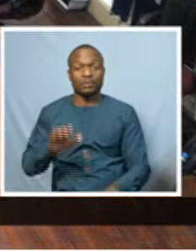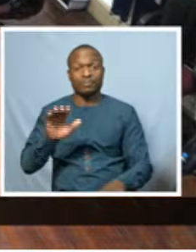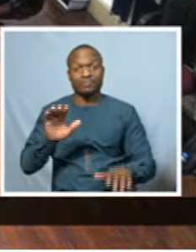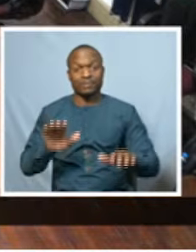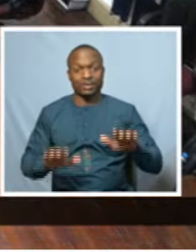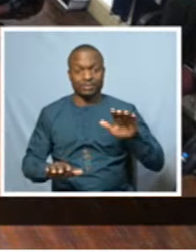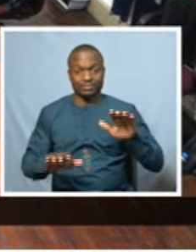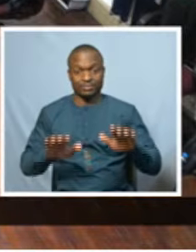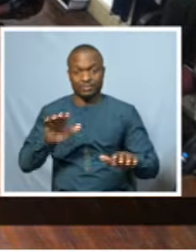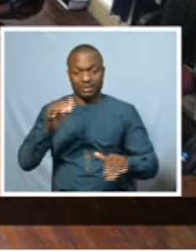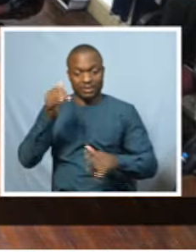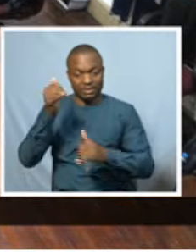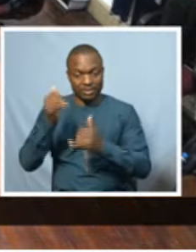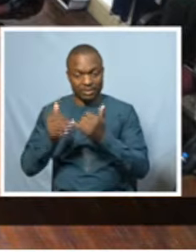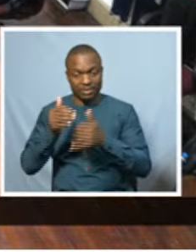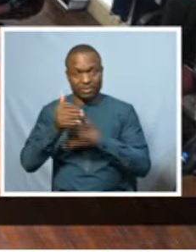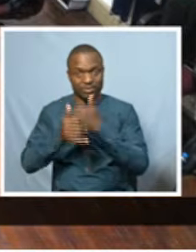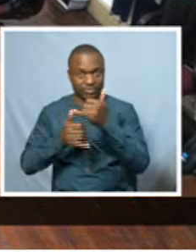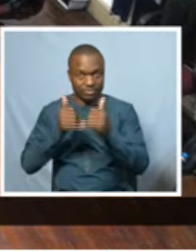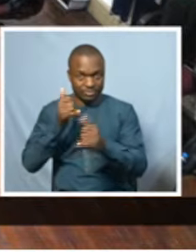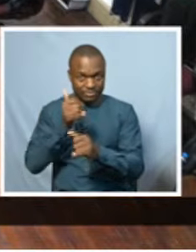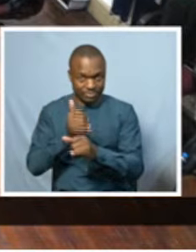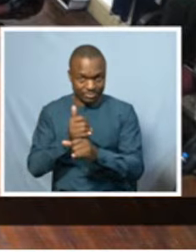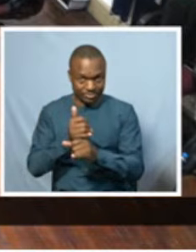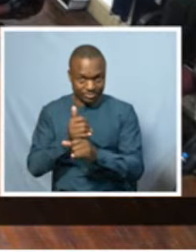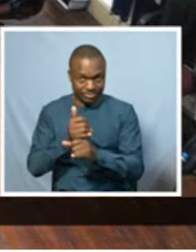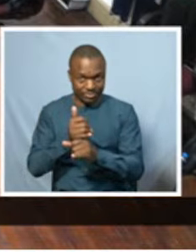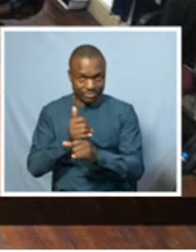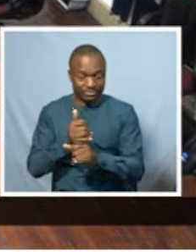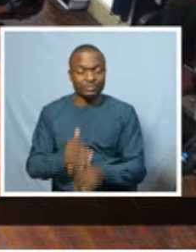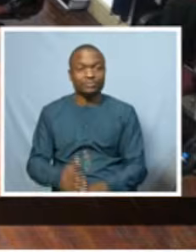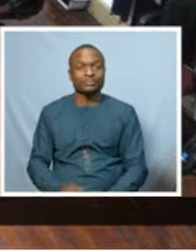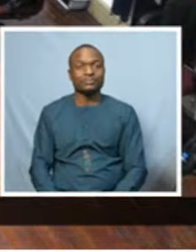balance at the end of the fiscal year.